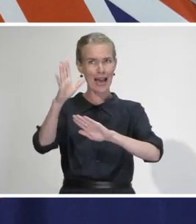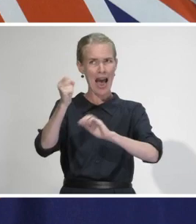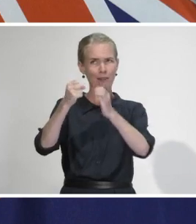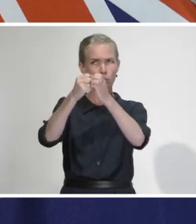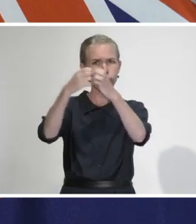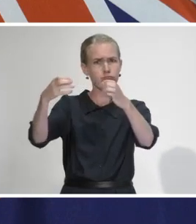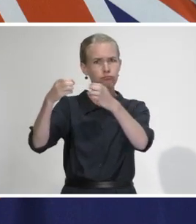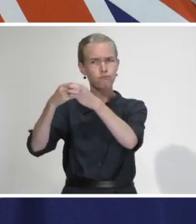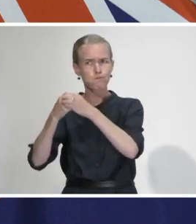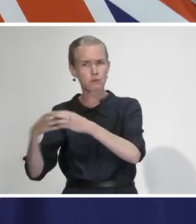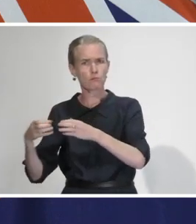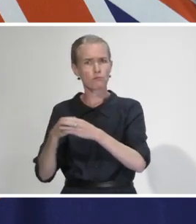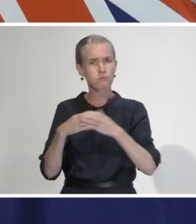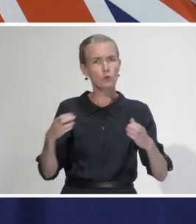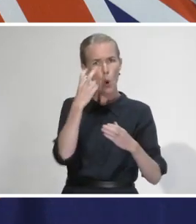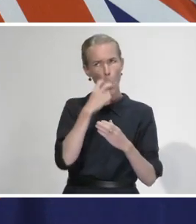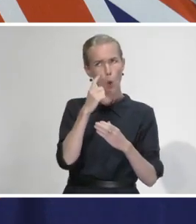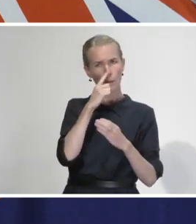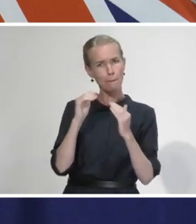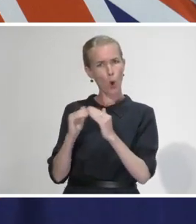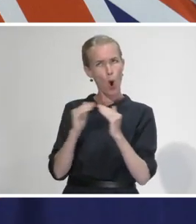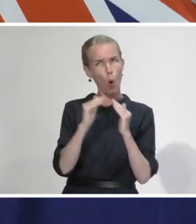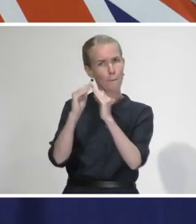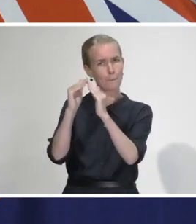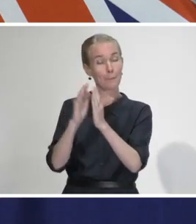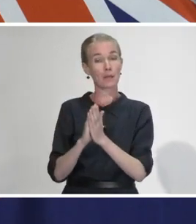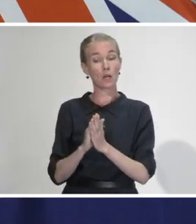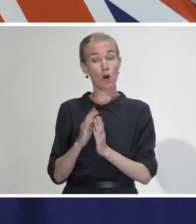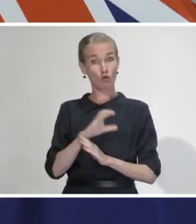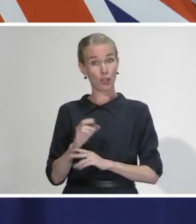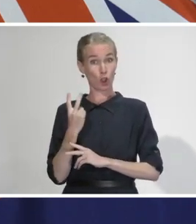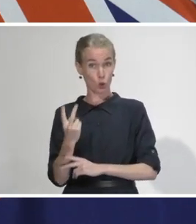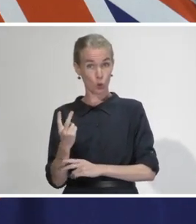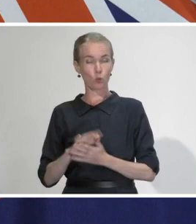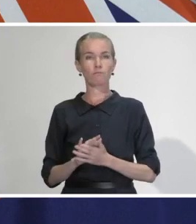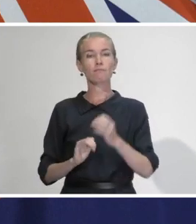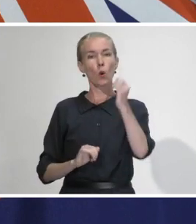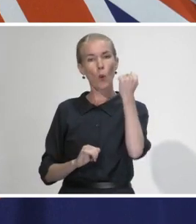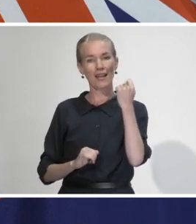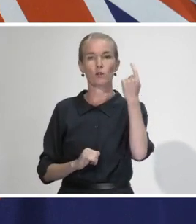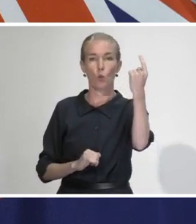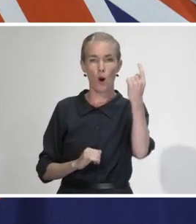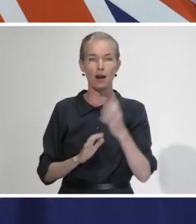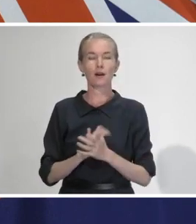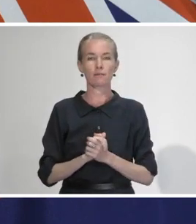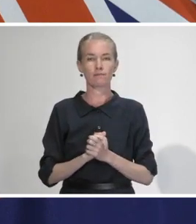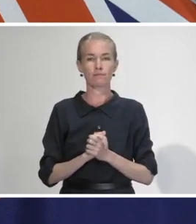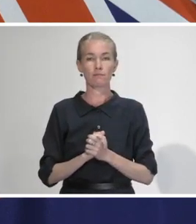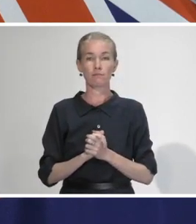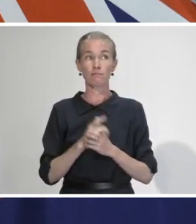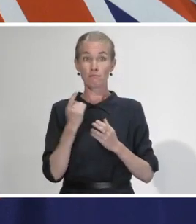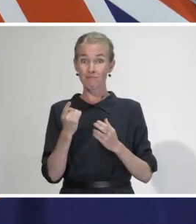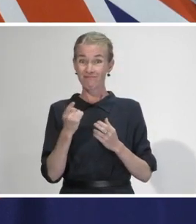in aged residential care facilities. 2 are in Christchurch and 1 in the Waikato. Now we know from